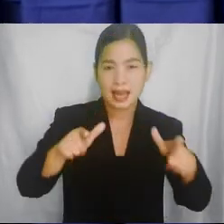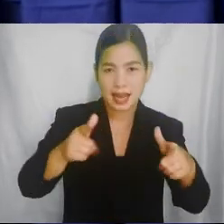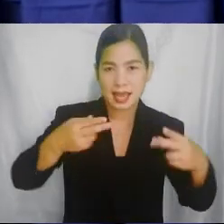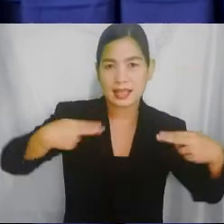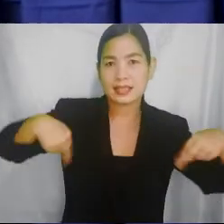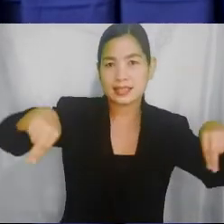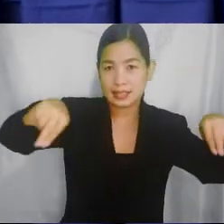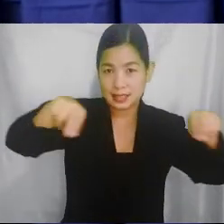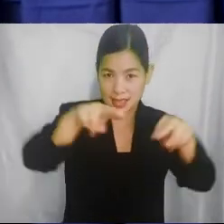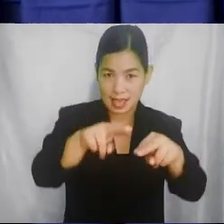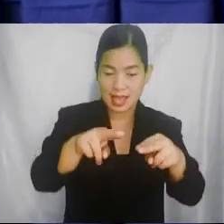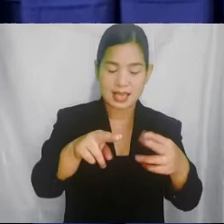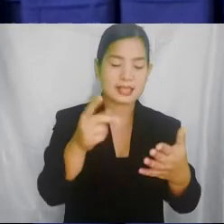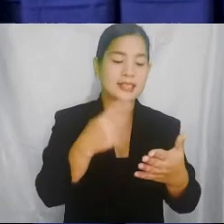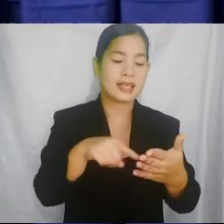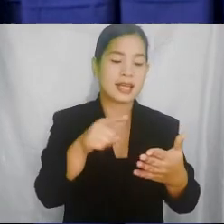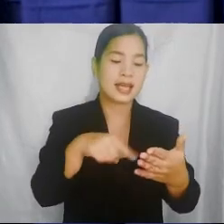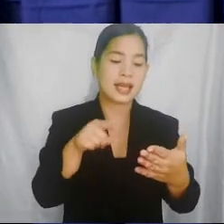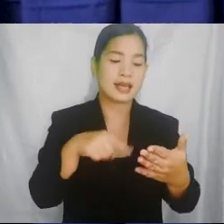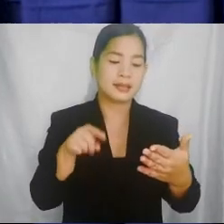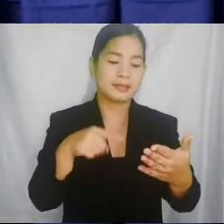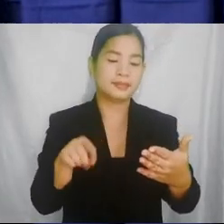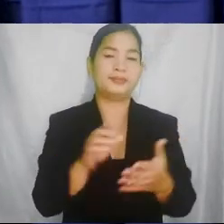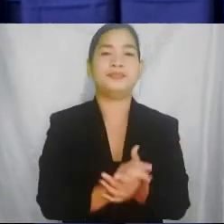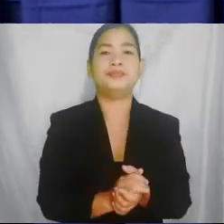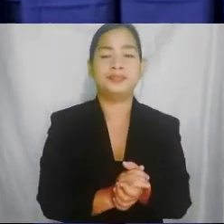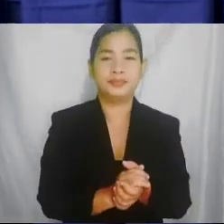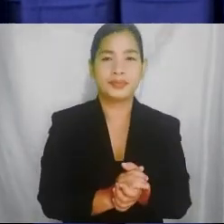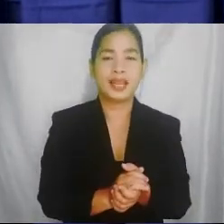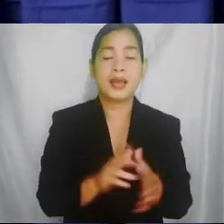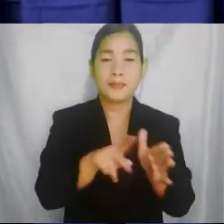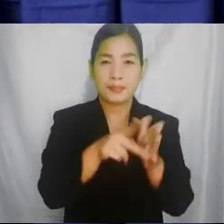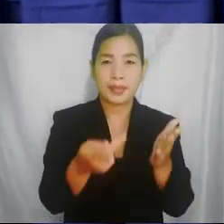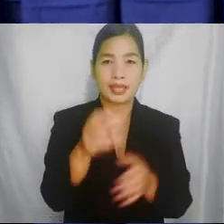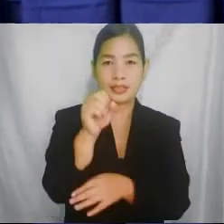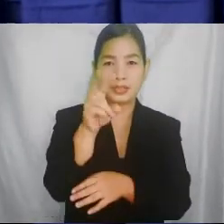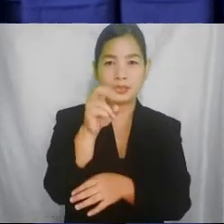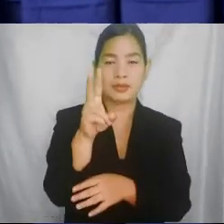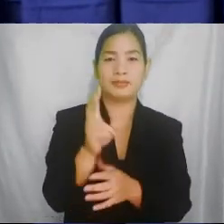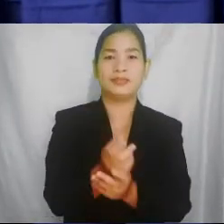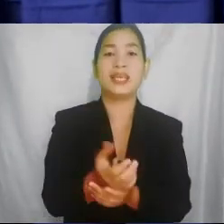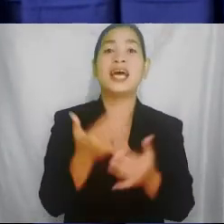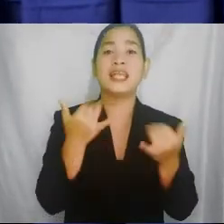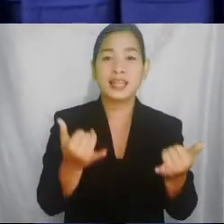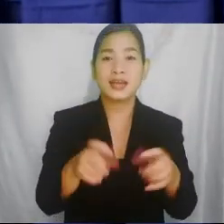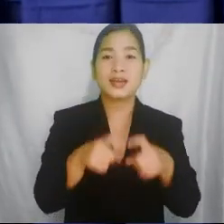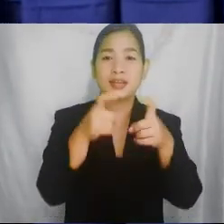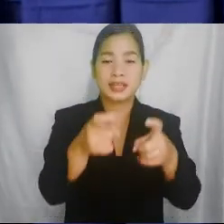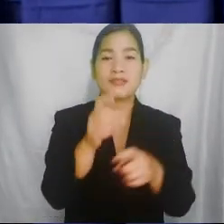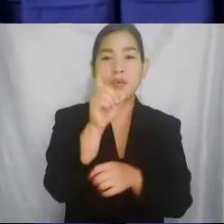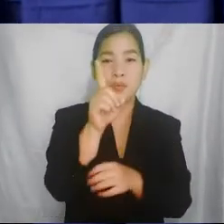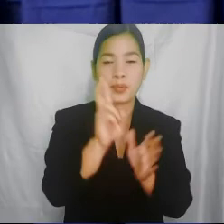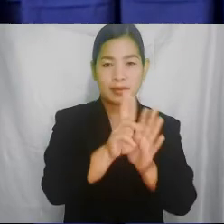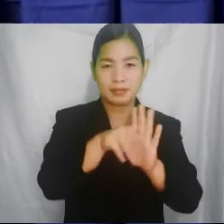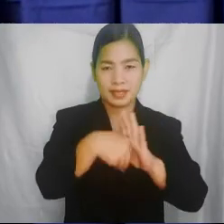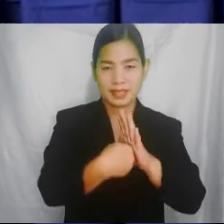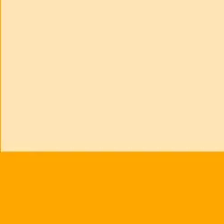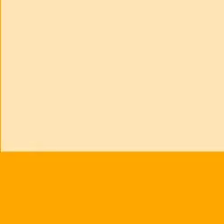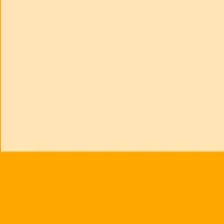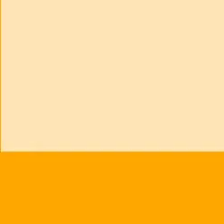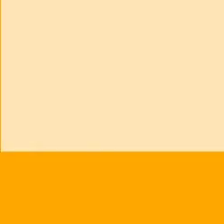on page 12 of your module. I will give you 1 minute to complete this activity. You may start